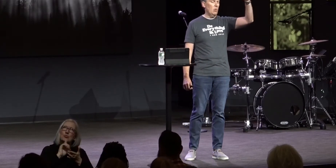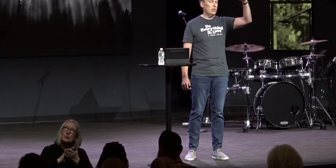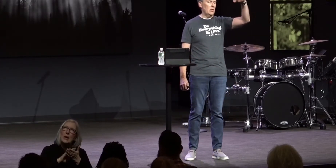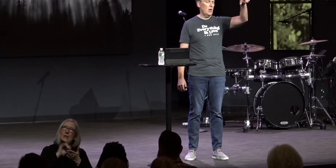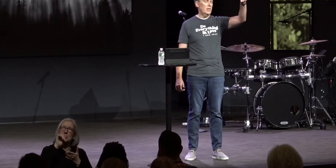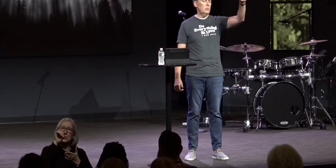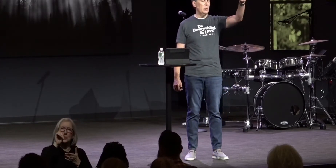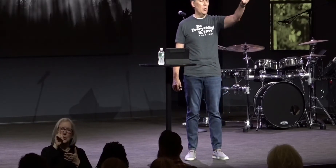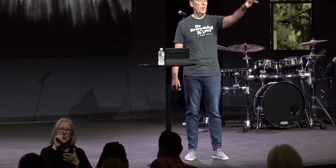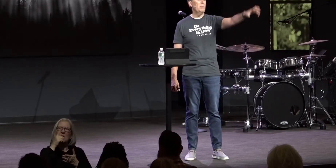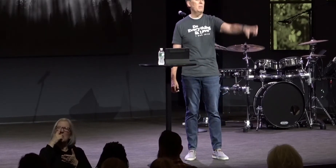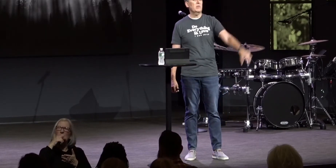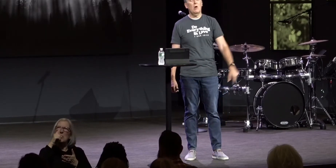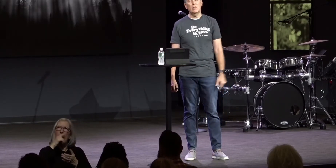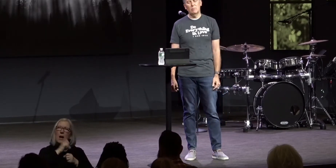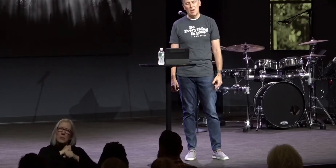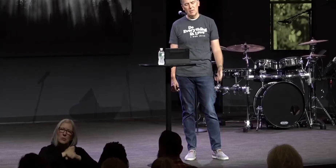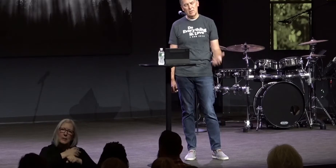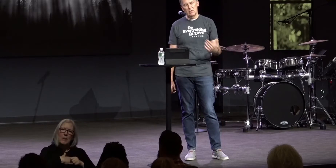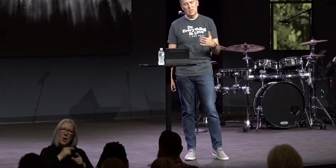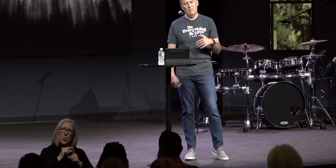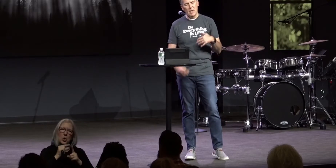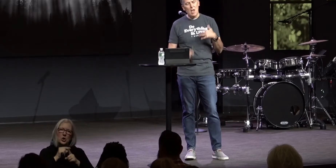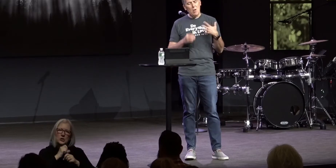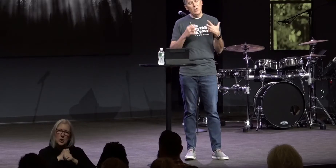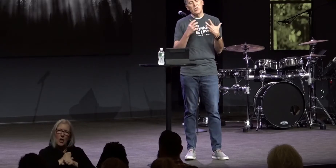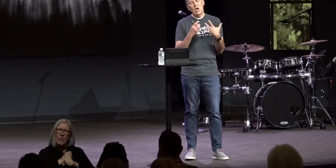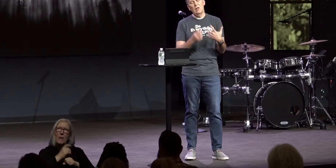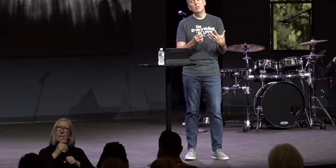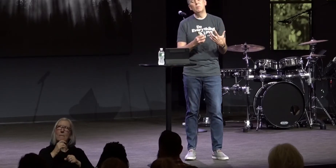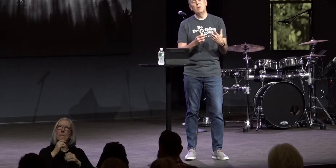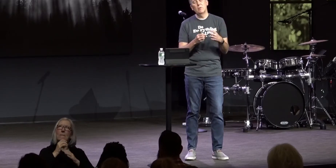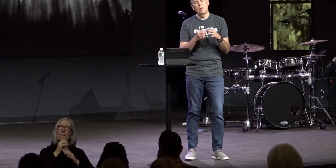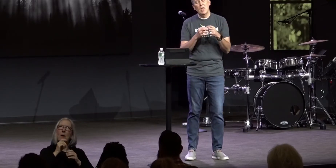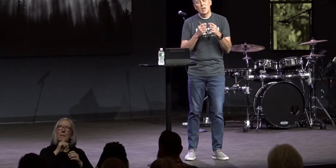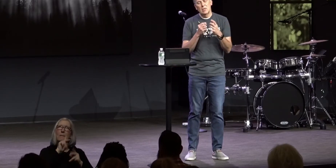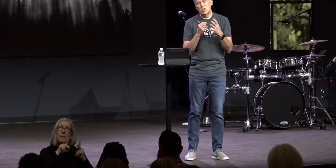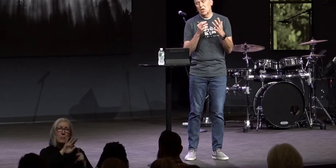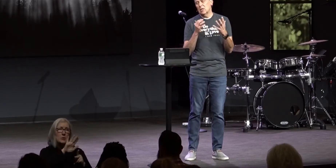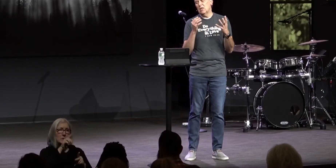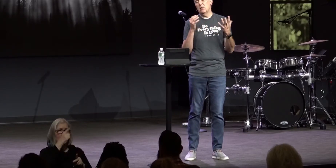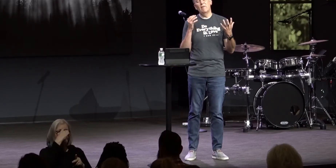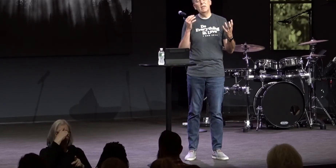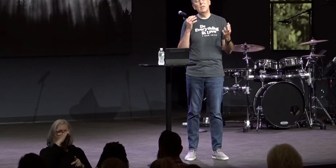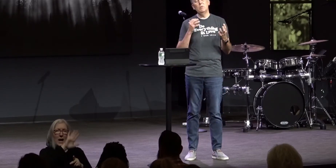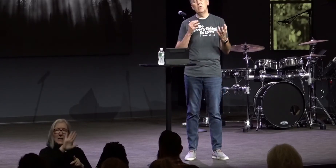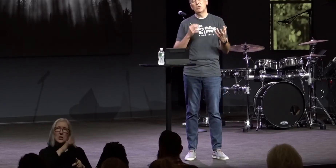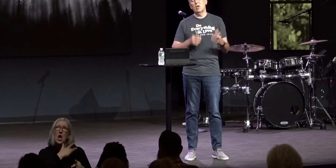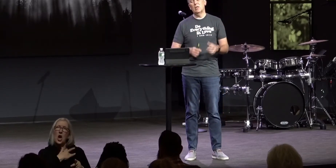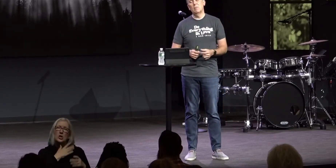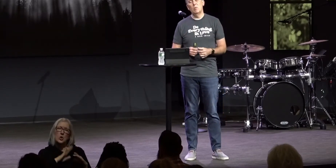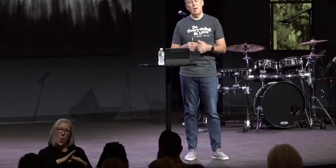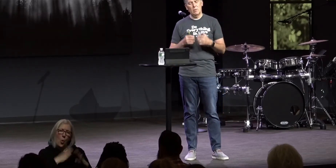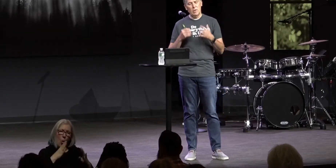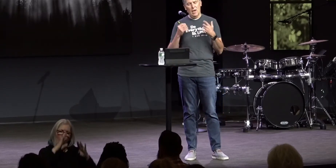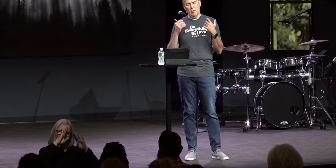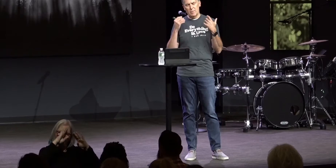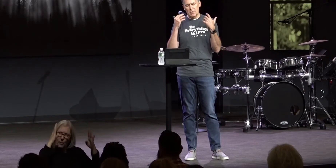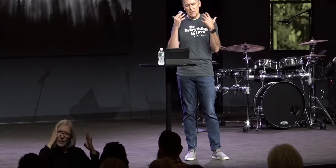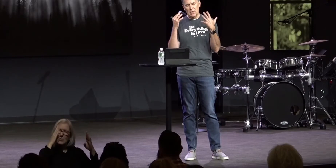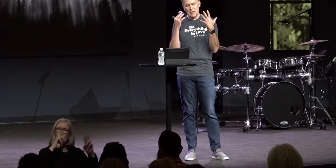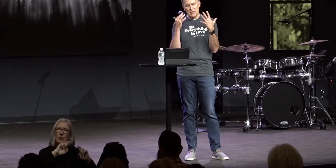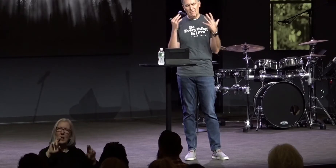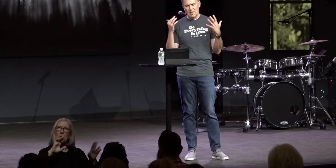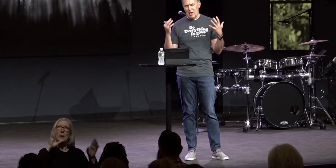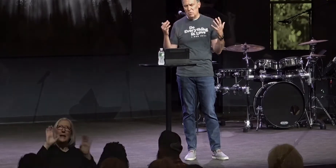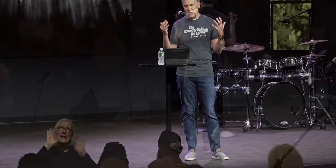my words and guard them? Would you open up people's hearts and minds to receive it? Will you challenge people gently, lovingly? Will you shake them awake? And will you help them to